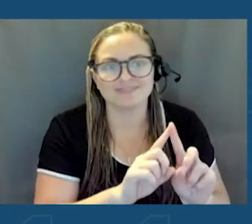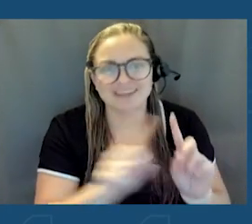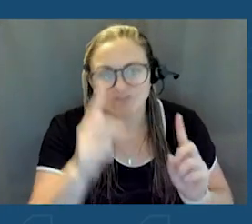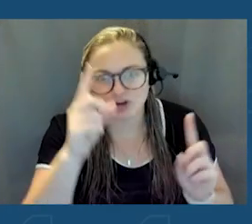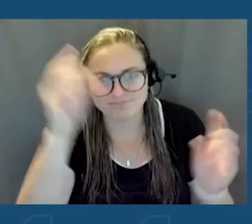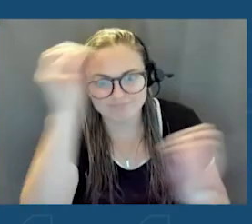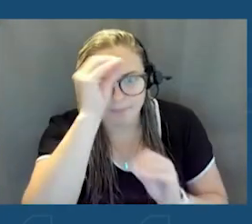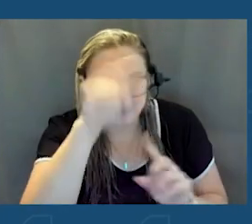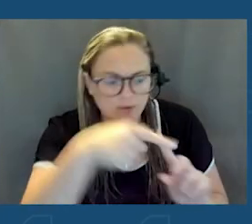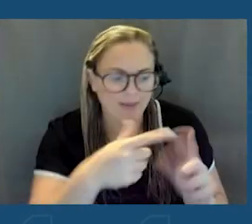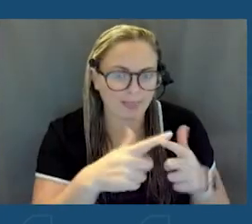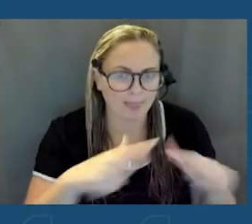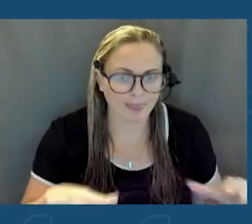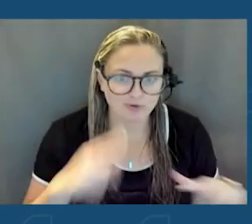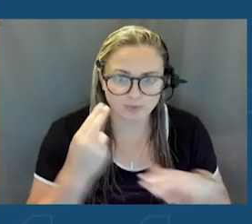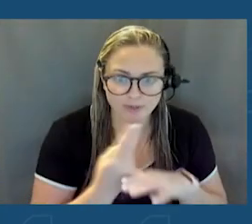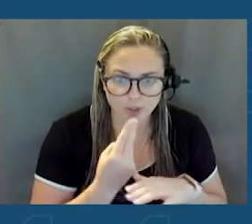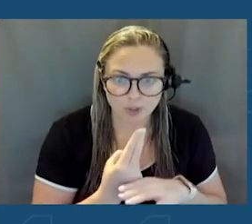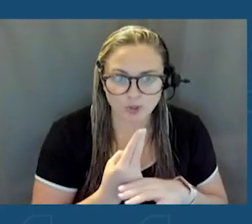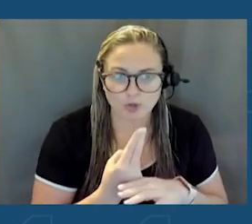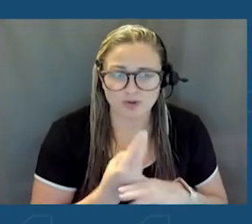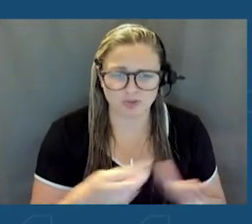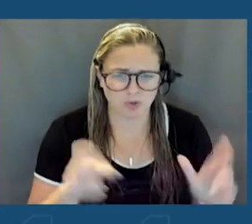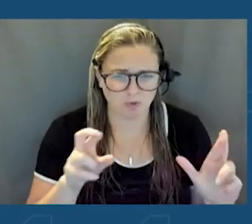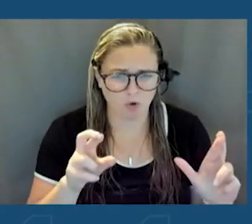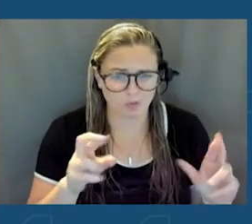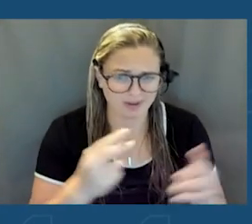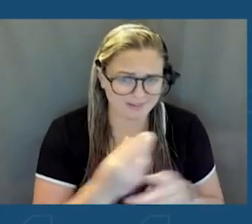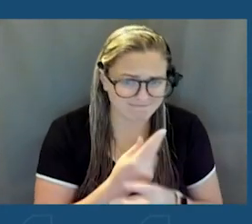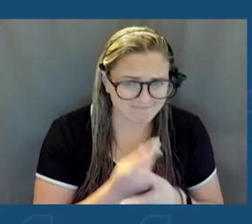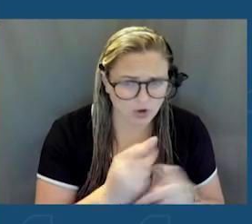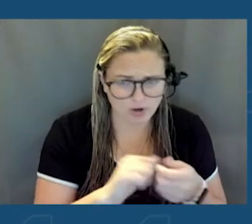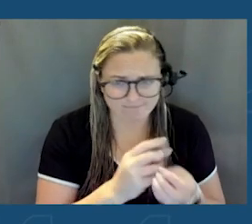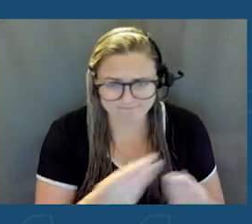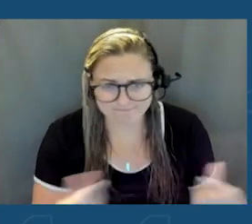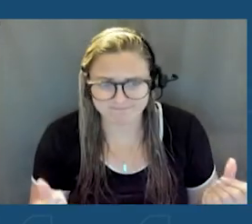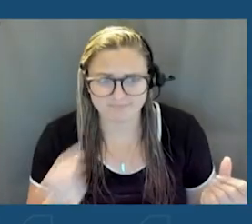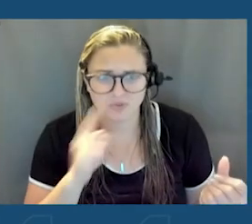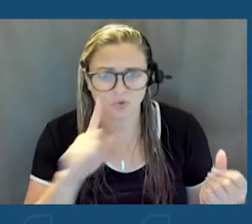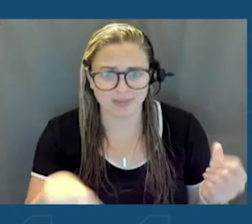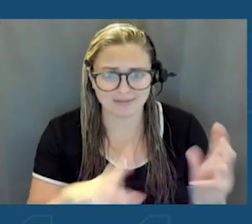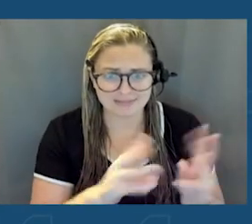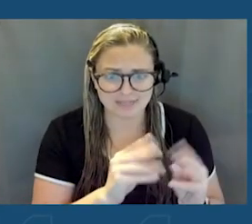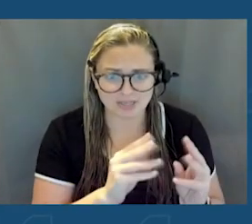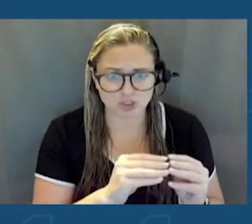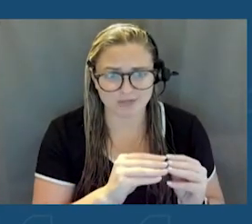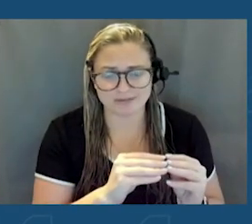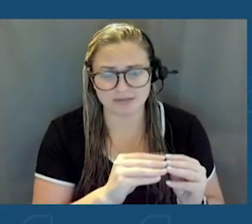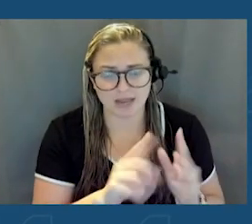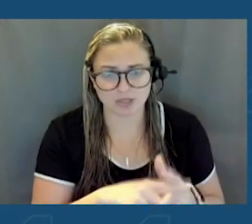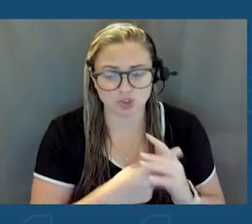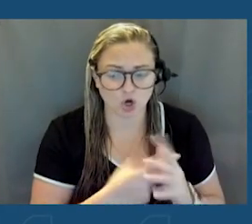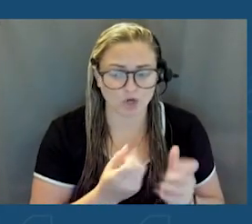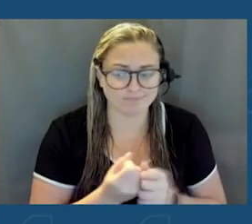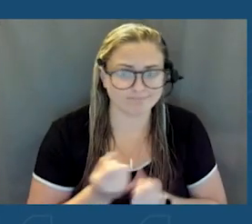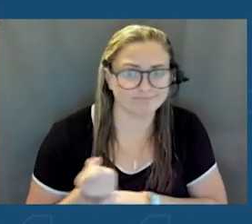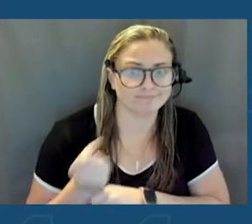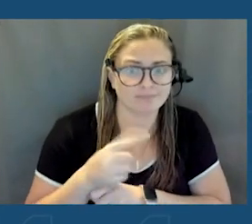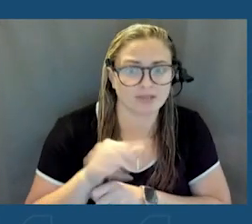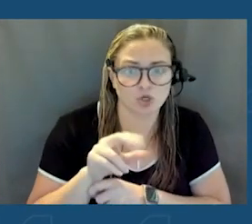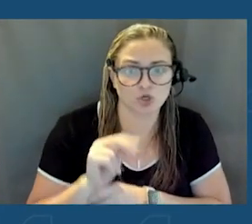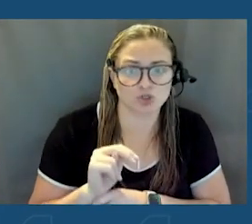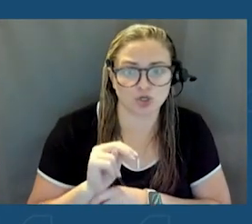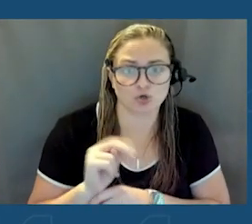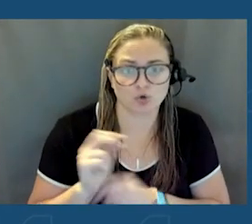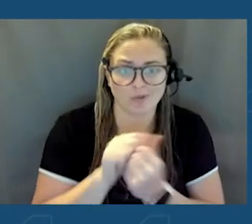language. I hope we can pull it together during this time they're out of session and to start next January with an approach